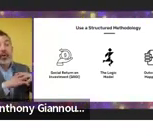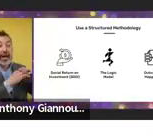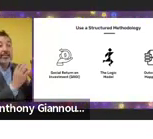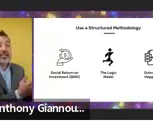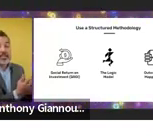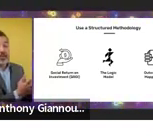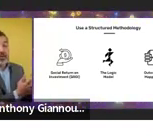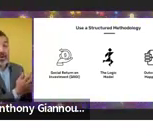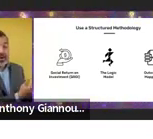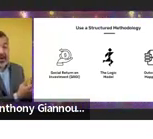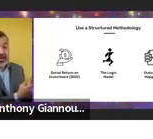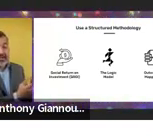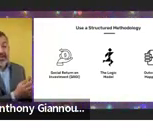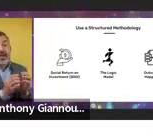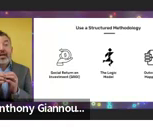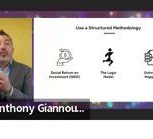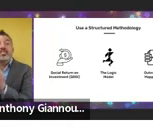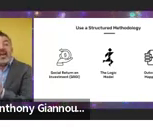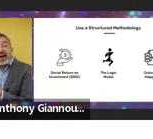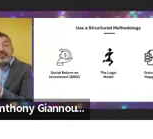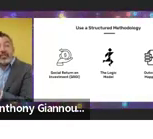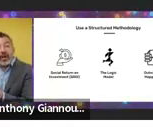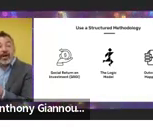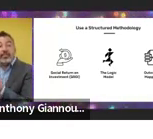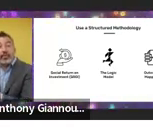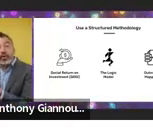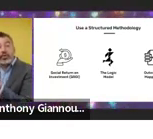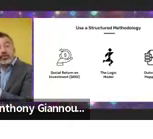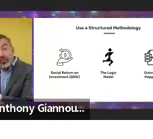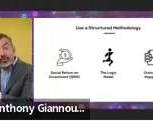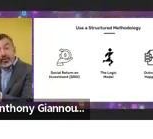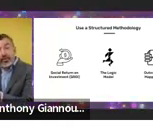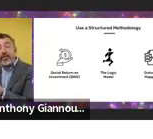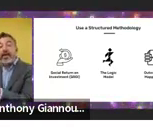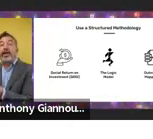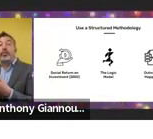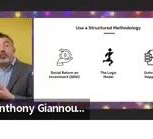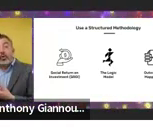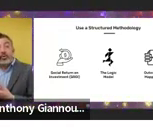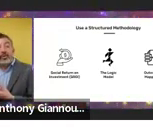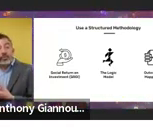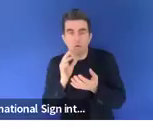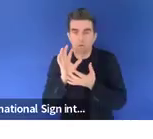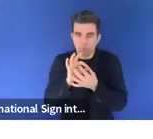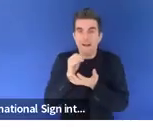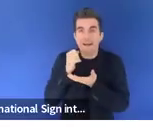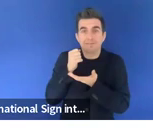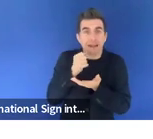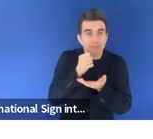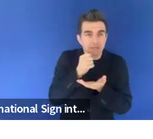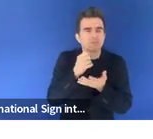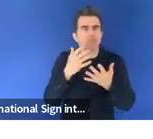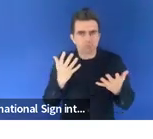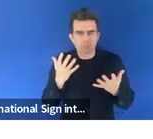disabilities, well, how much does that program cost? And what's the average cost per student that I can bring through the